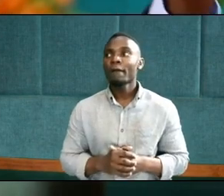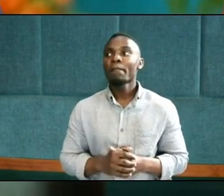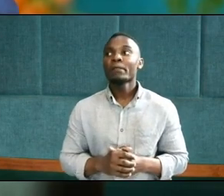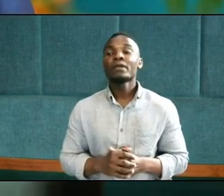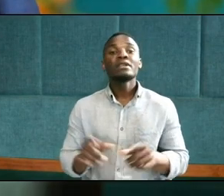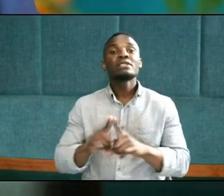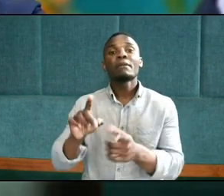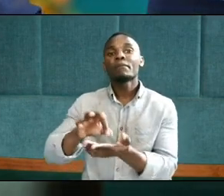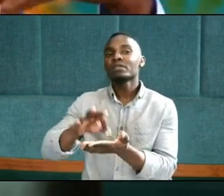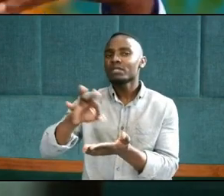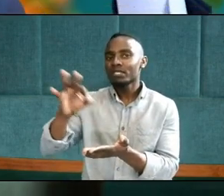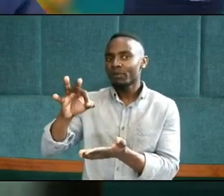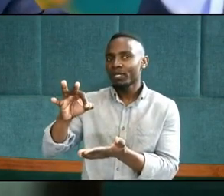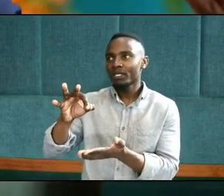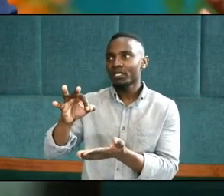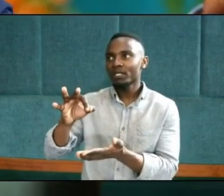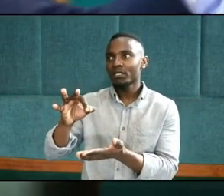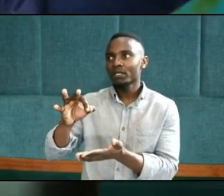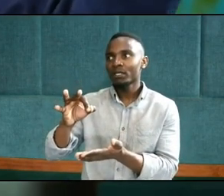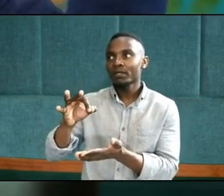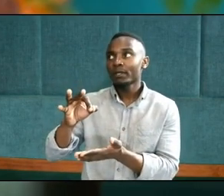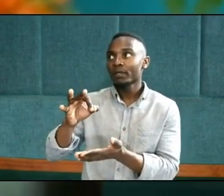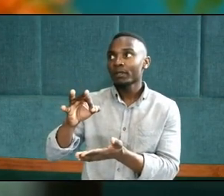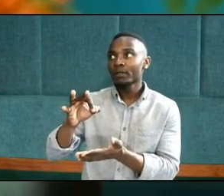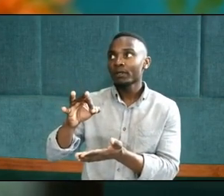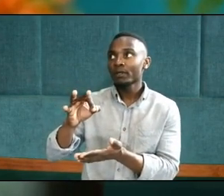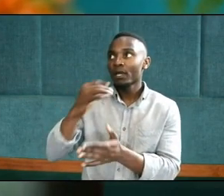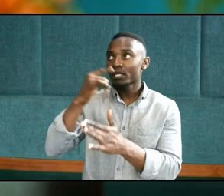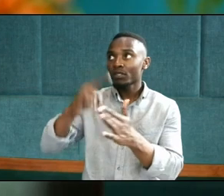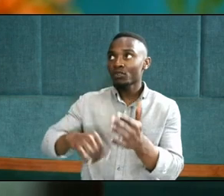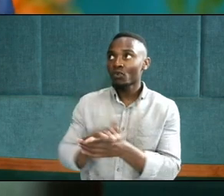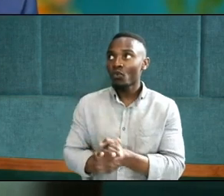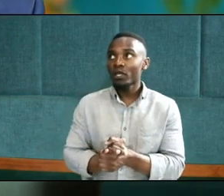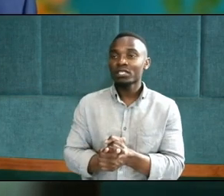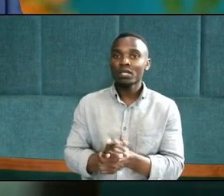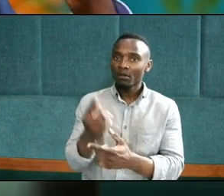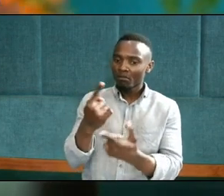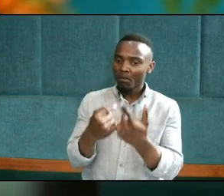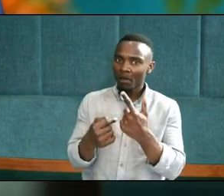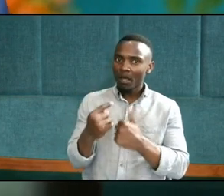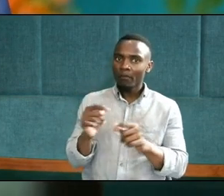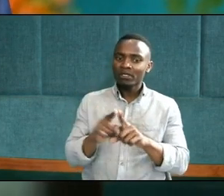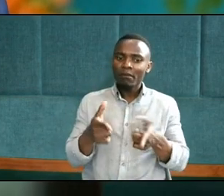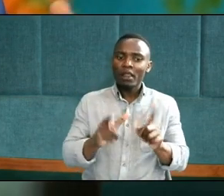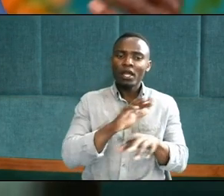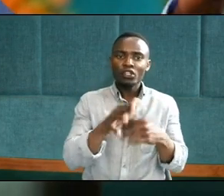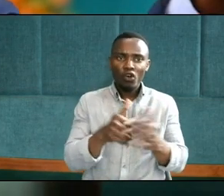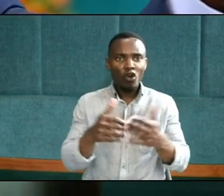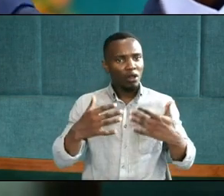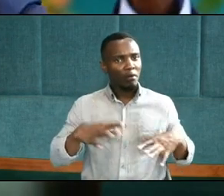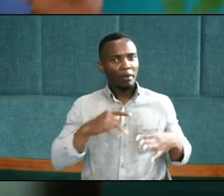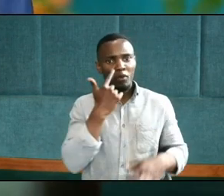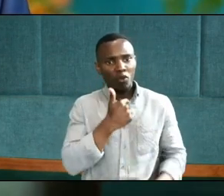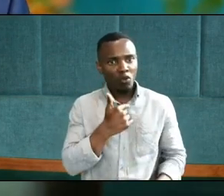the Spirit and the bride say, come. And let him who hears say,